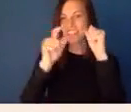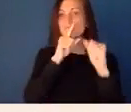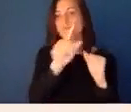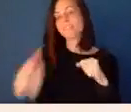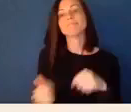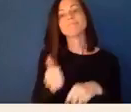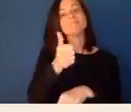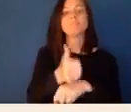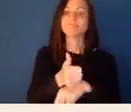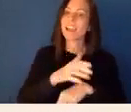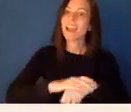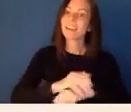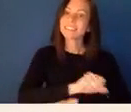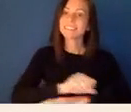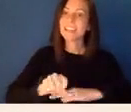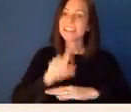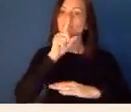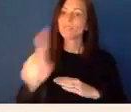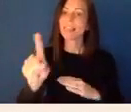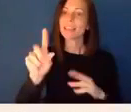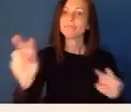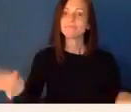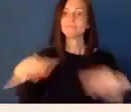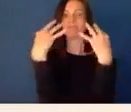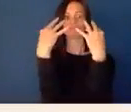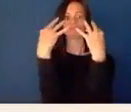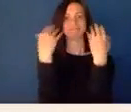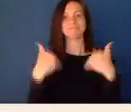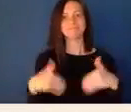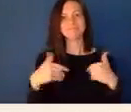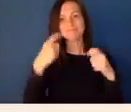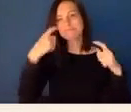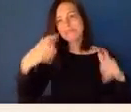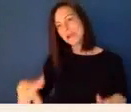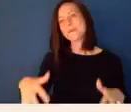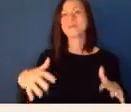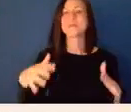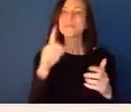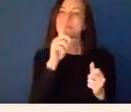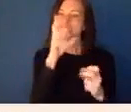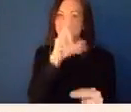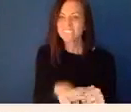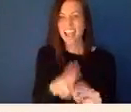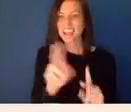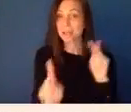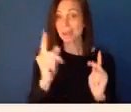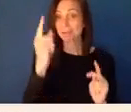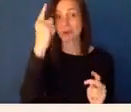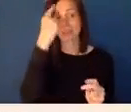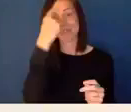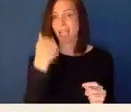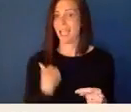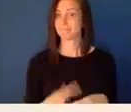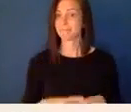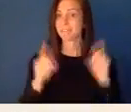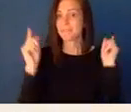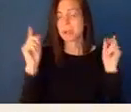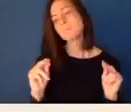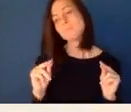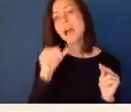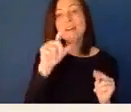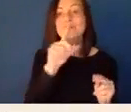position and really just open the eyes of everybody. We had so much fun, and nobody really thought any different of it. And that year I placed